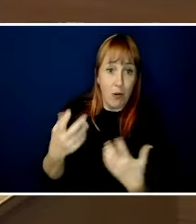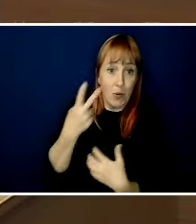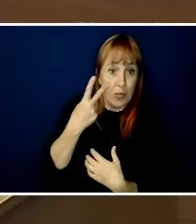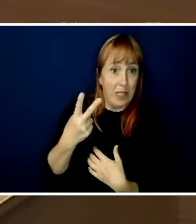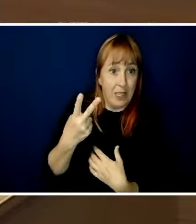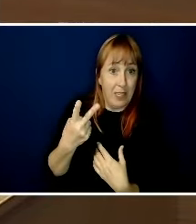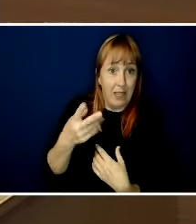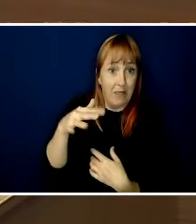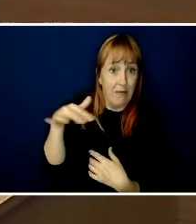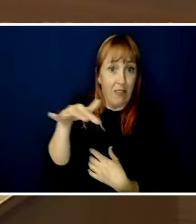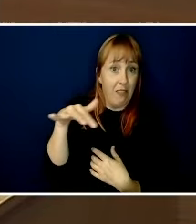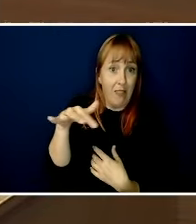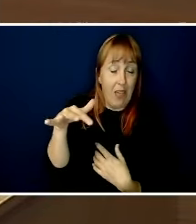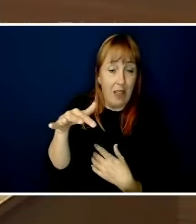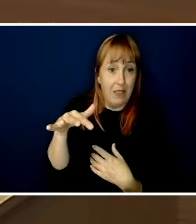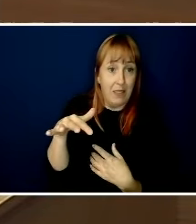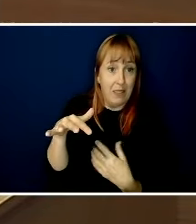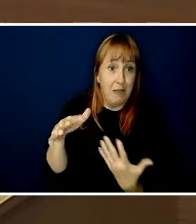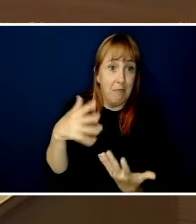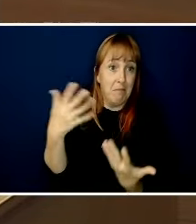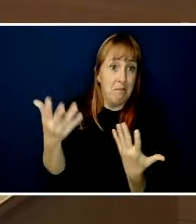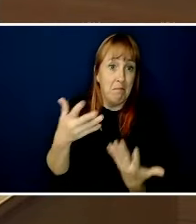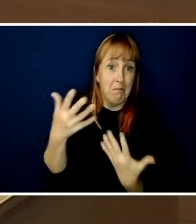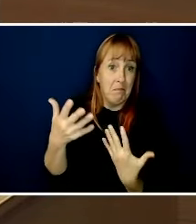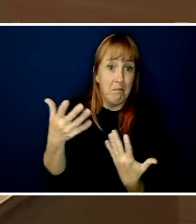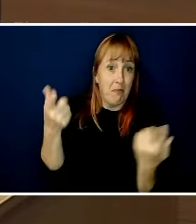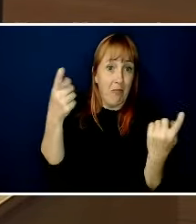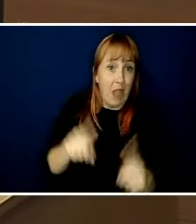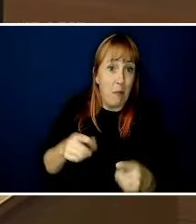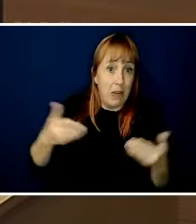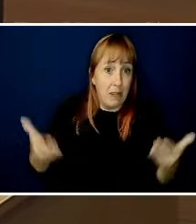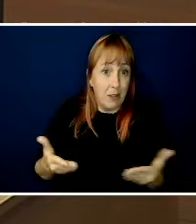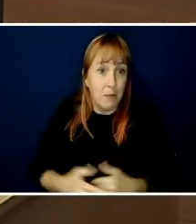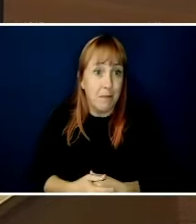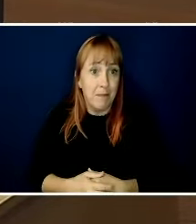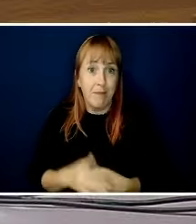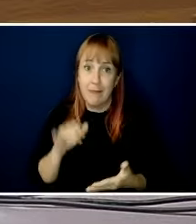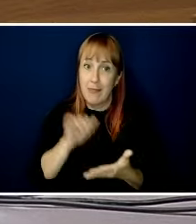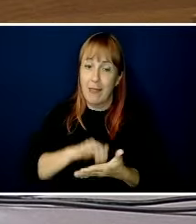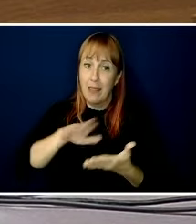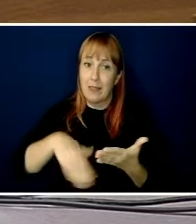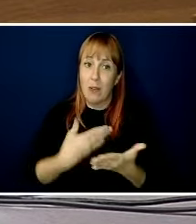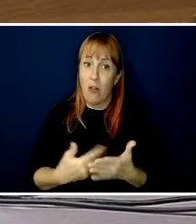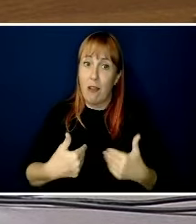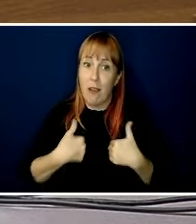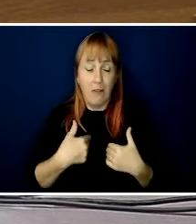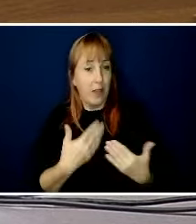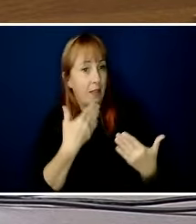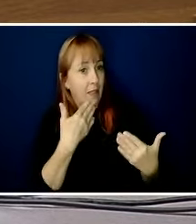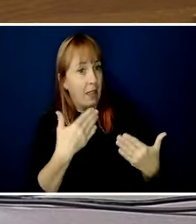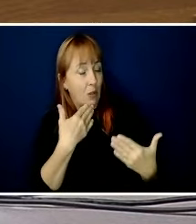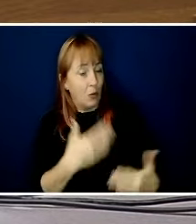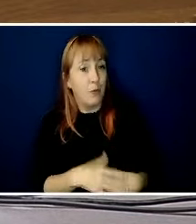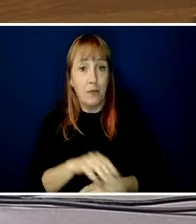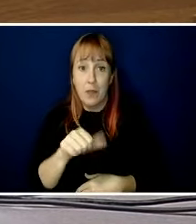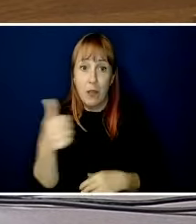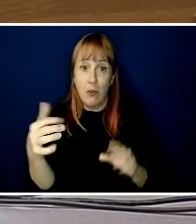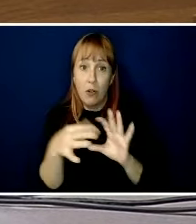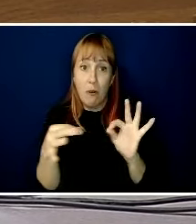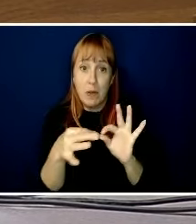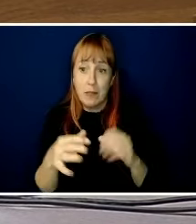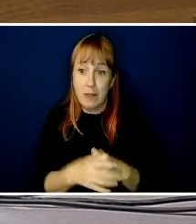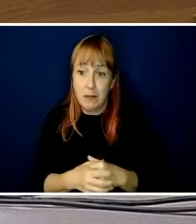that come our way. So that's all I have. Thank you, Counselor. Any other comments?